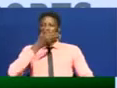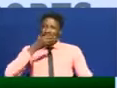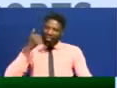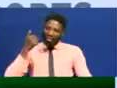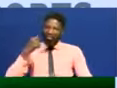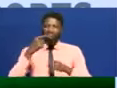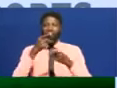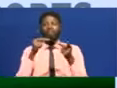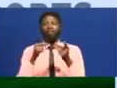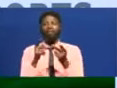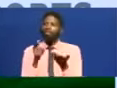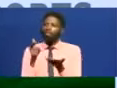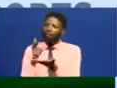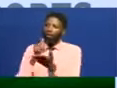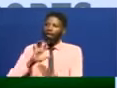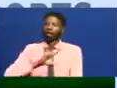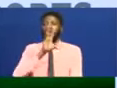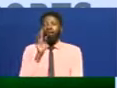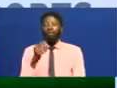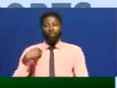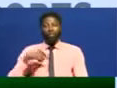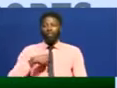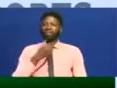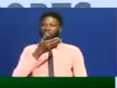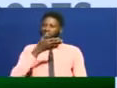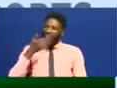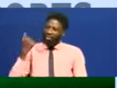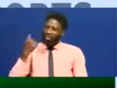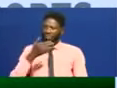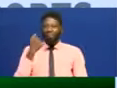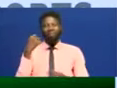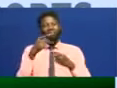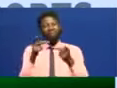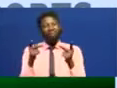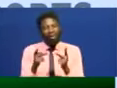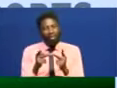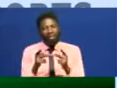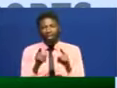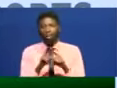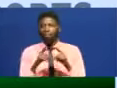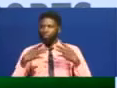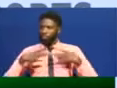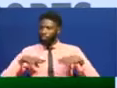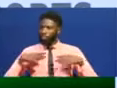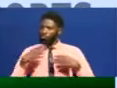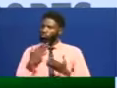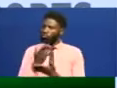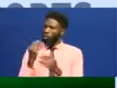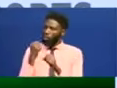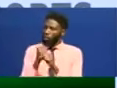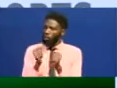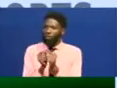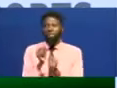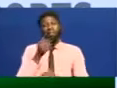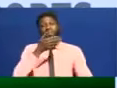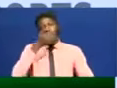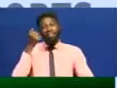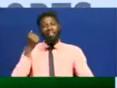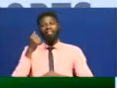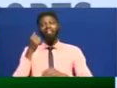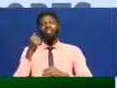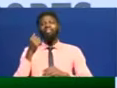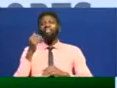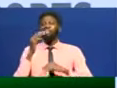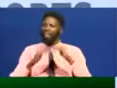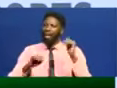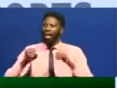Africa. We have the best scenery and the best human resource compared to any, but they